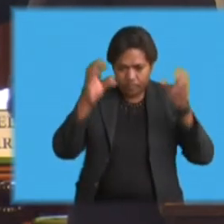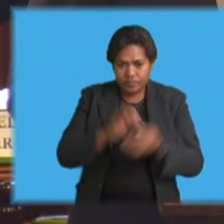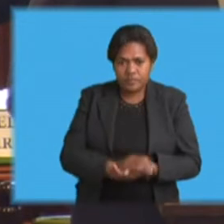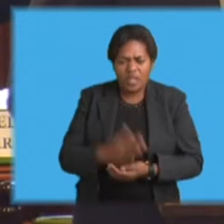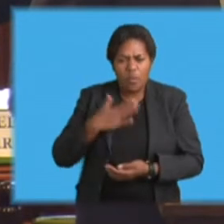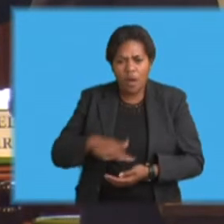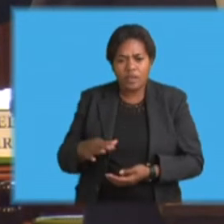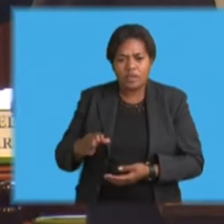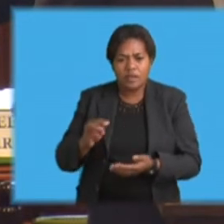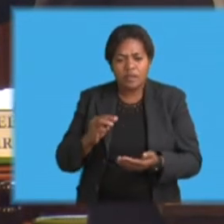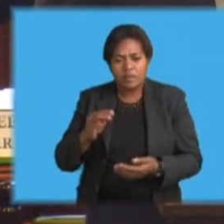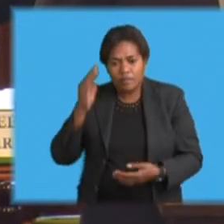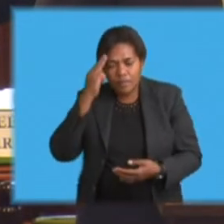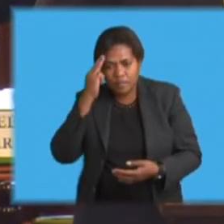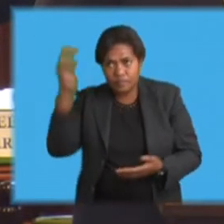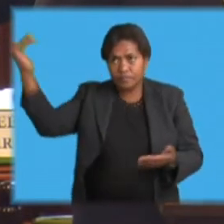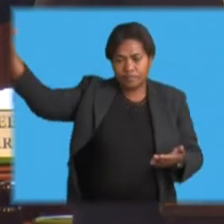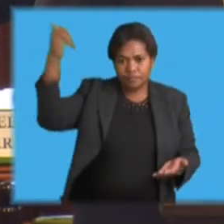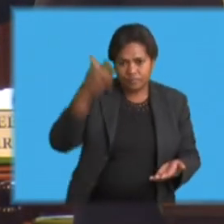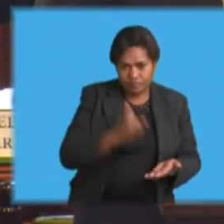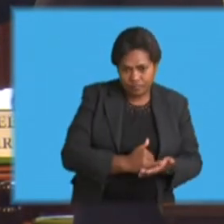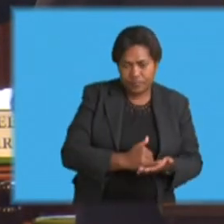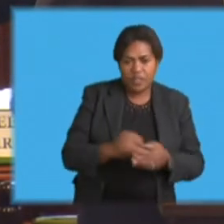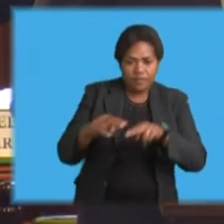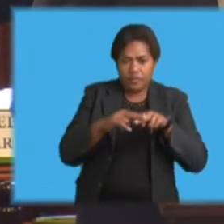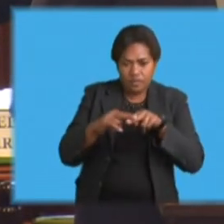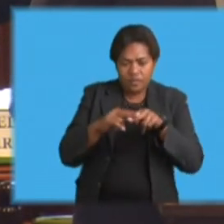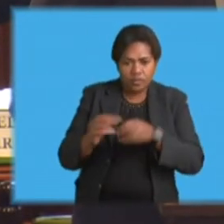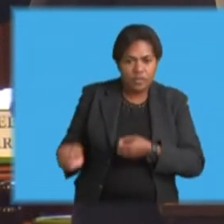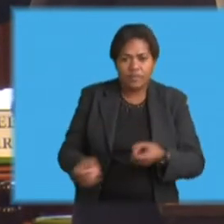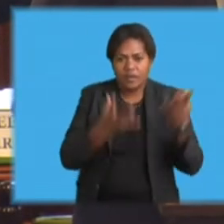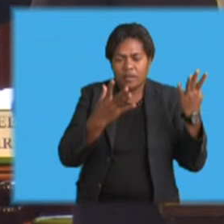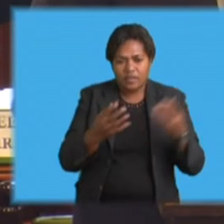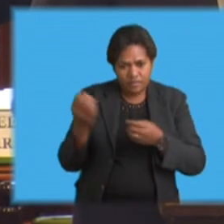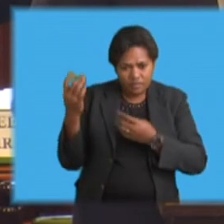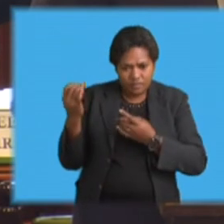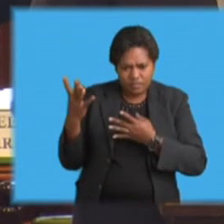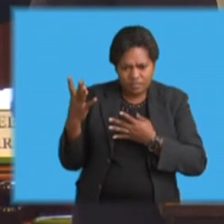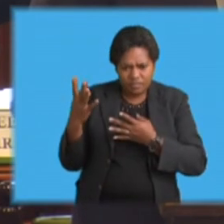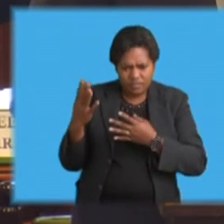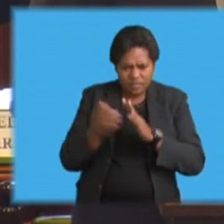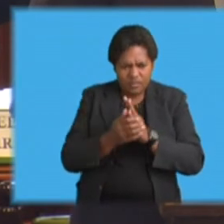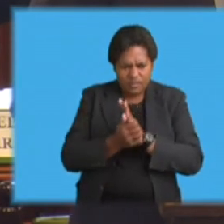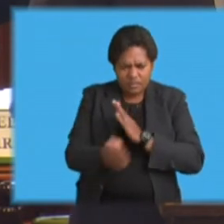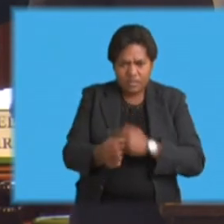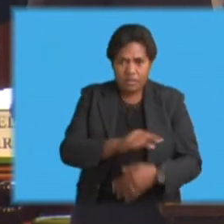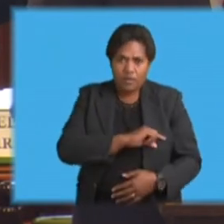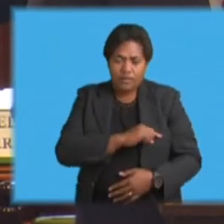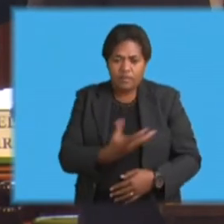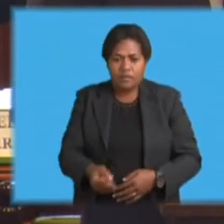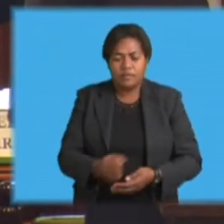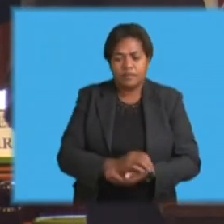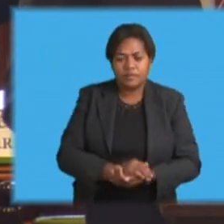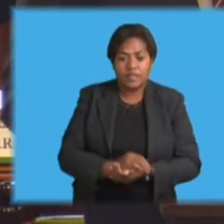expecting mothers used to travel to Fiji to deliver their babies. But now with the engagement of our experienced retired nurses in that country, the option of